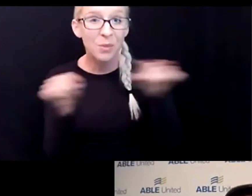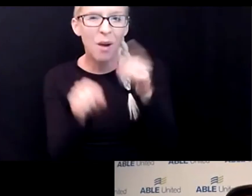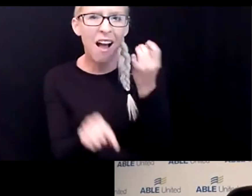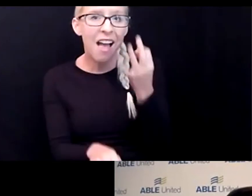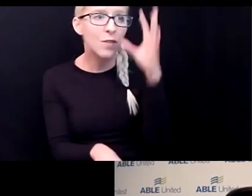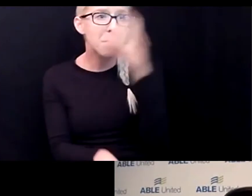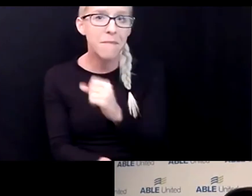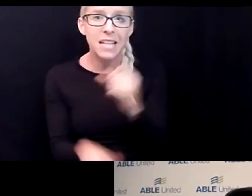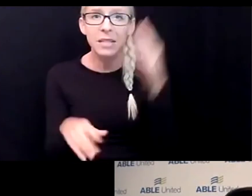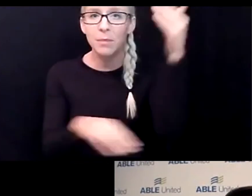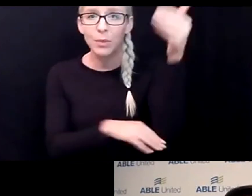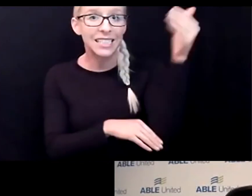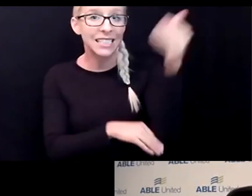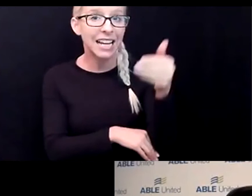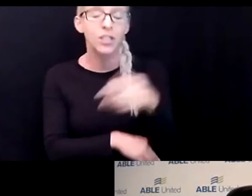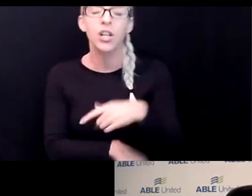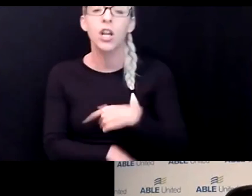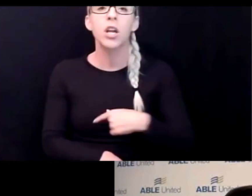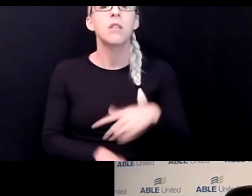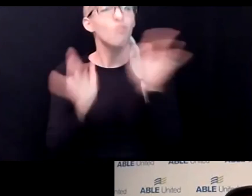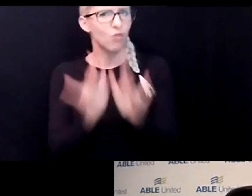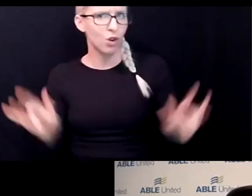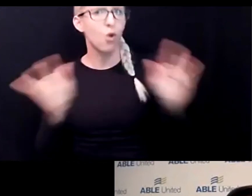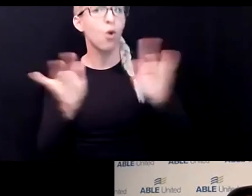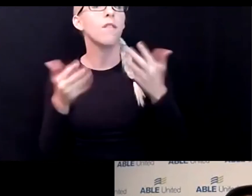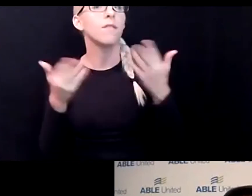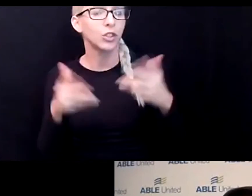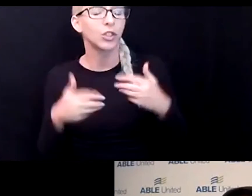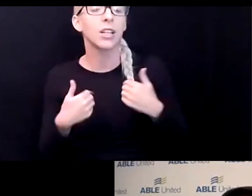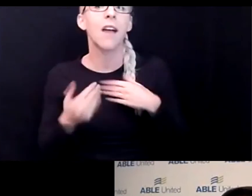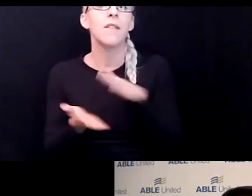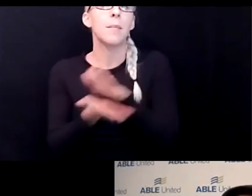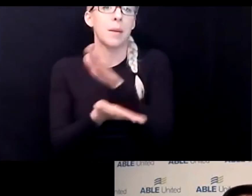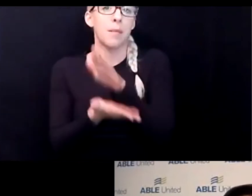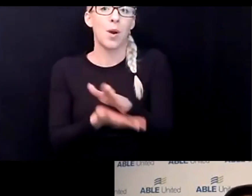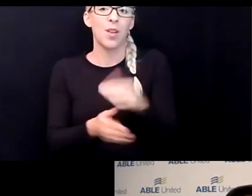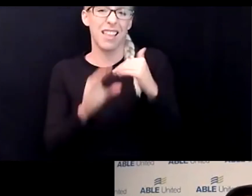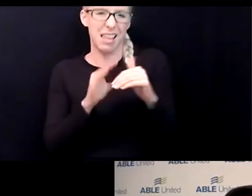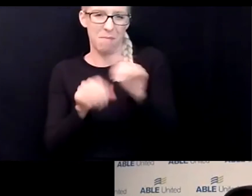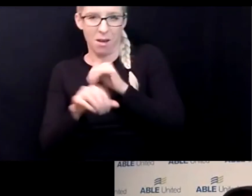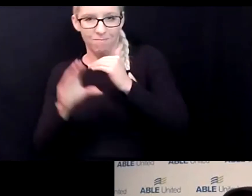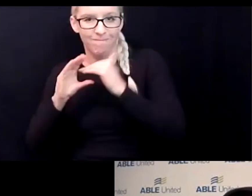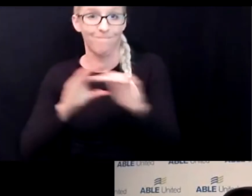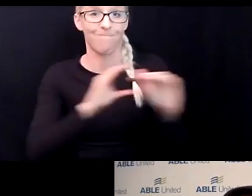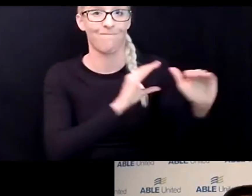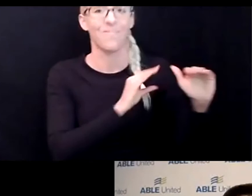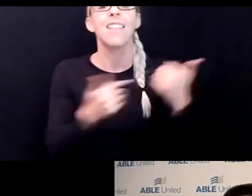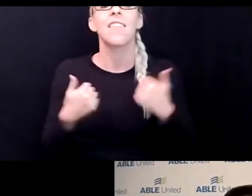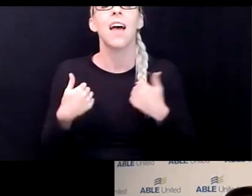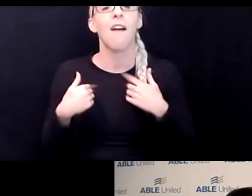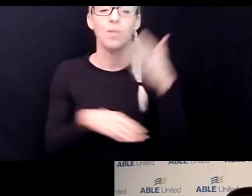previous presentations, they have been recorded, but we also have a takeaway document that we'll be emailing out that's going to have these